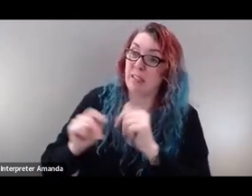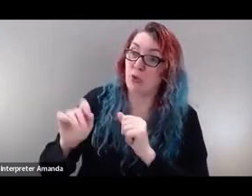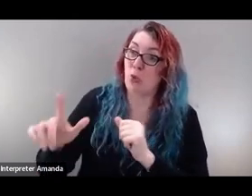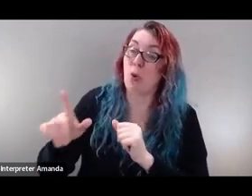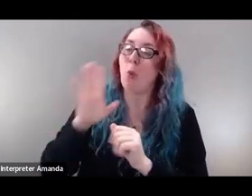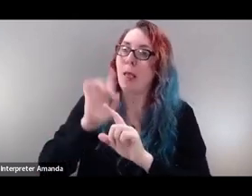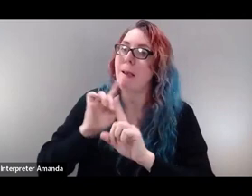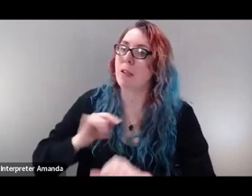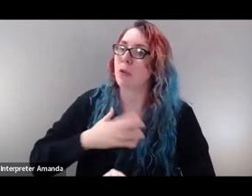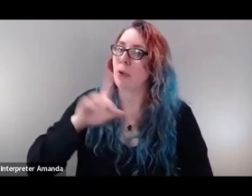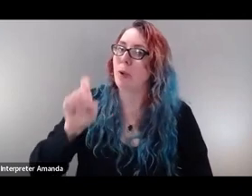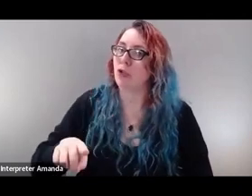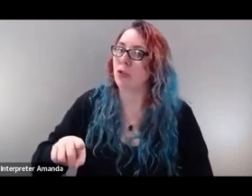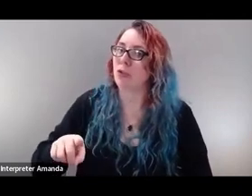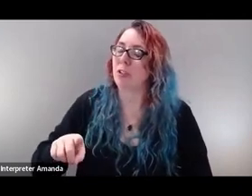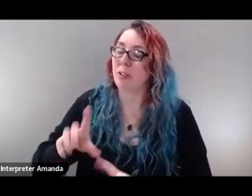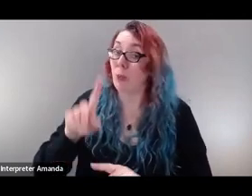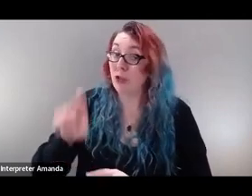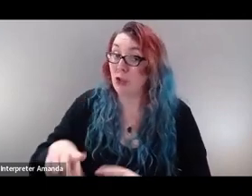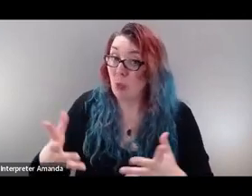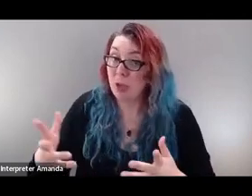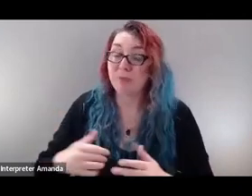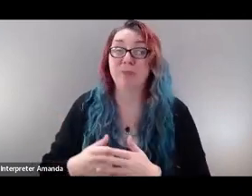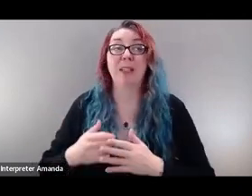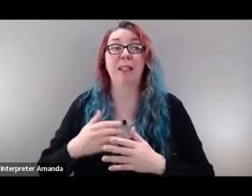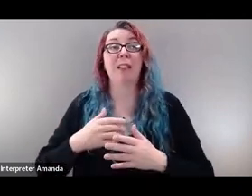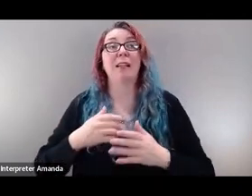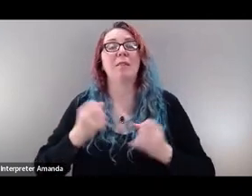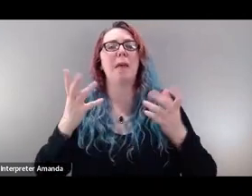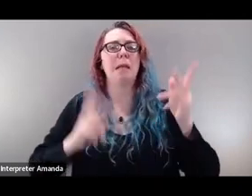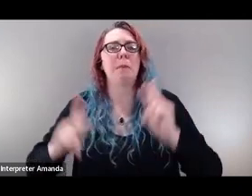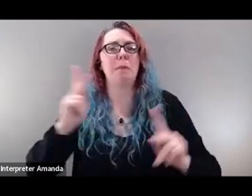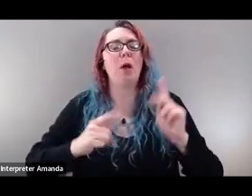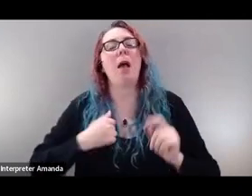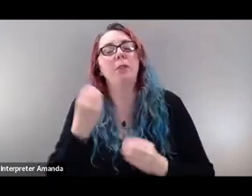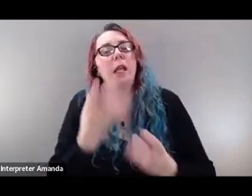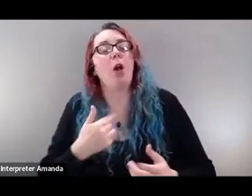I'd see programming, people would say, oh, we couldn't have any,